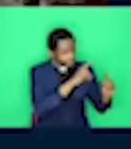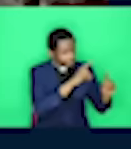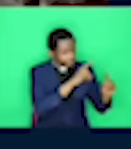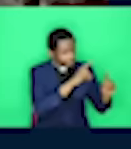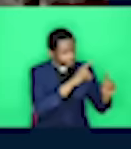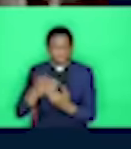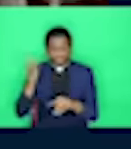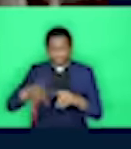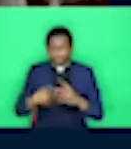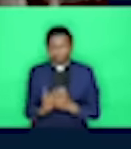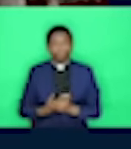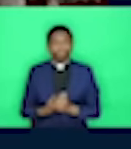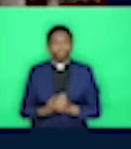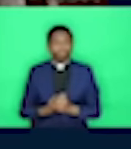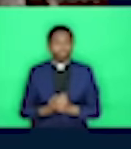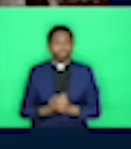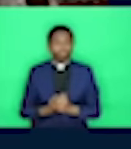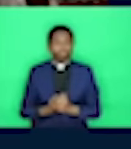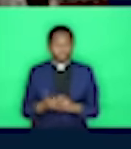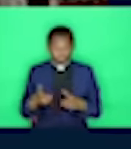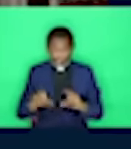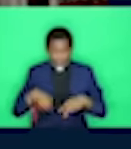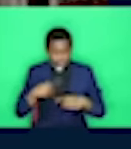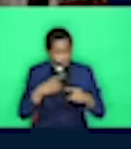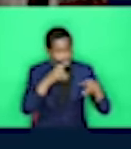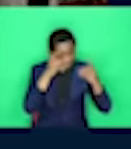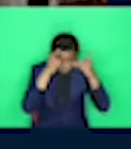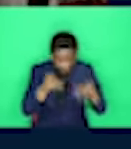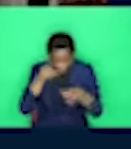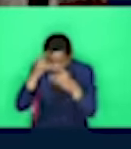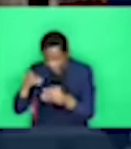Let us all settle on some